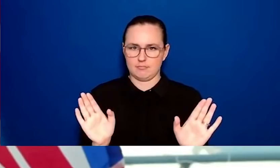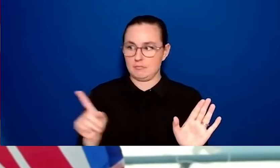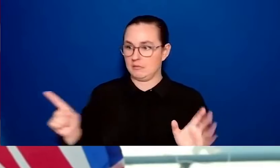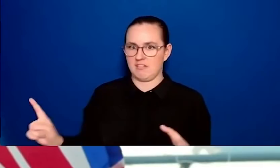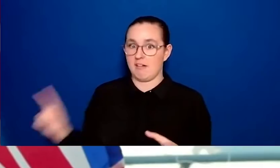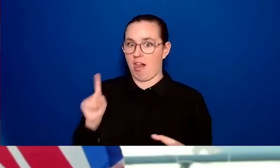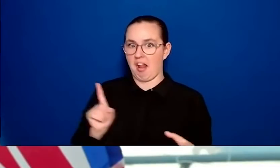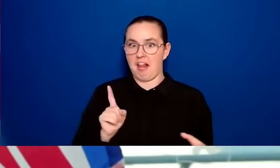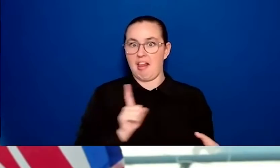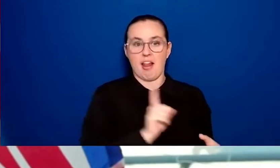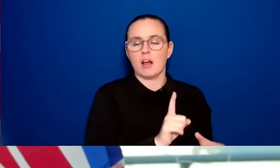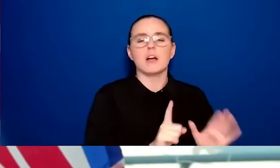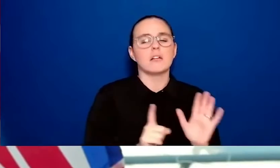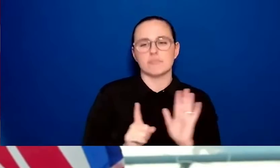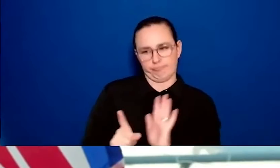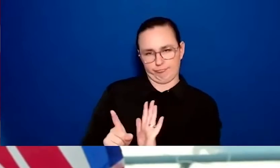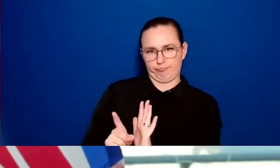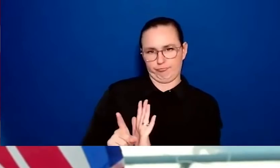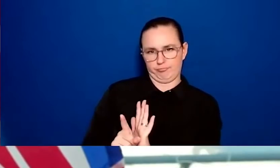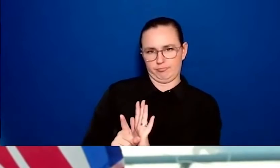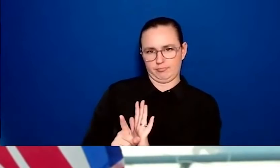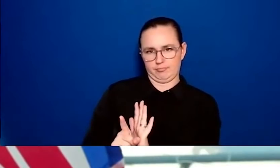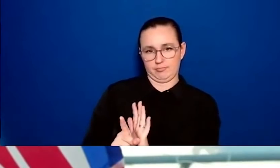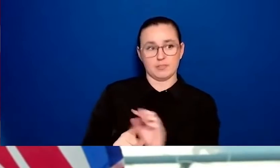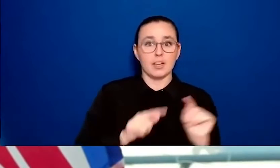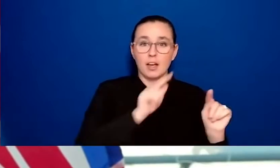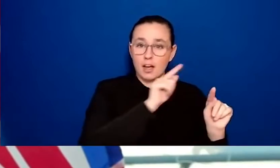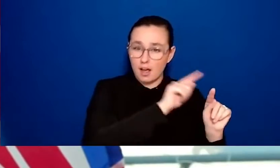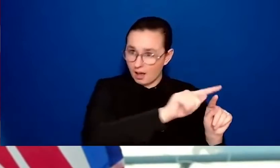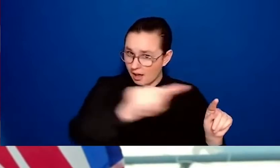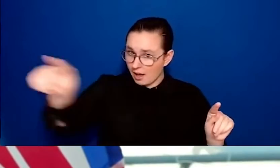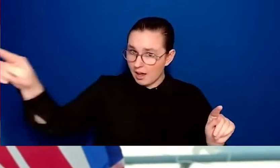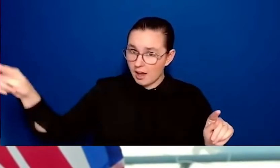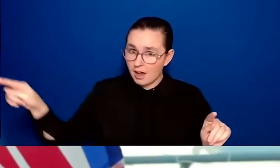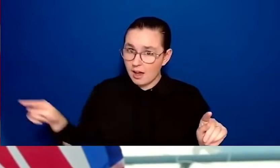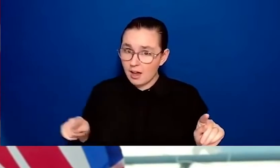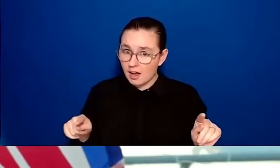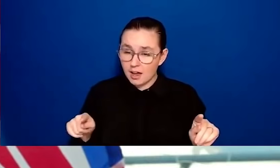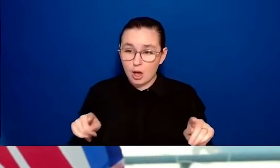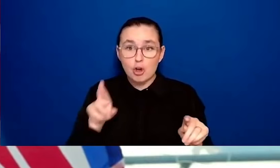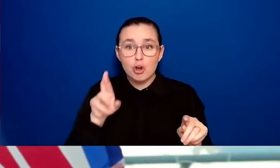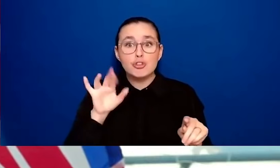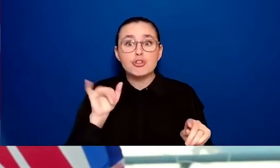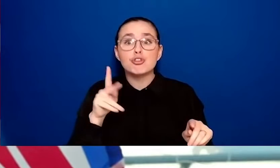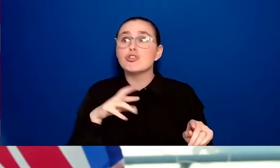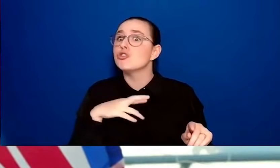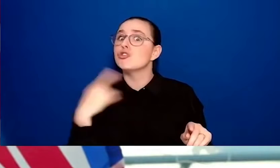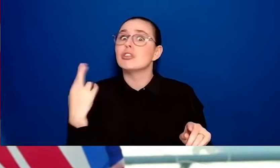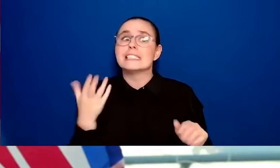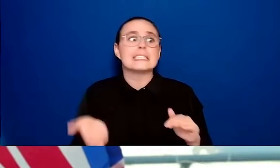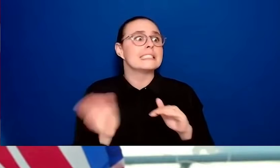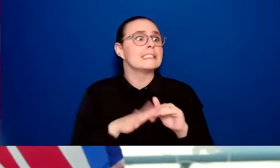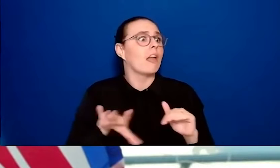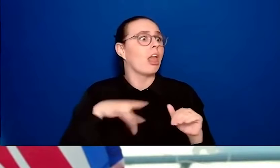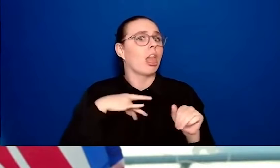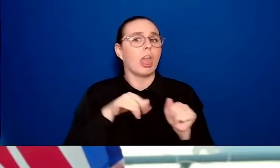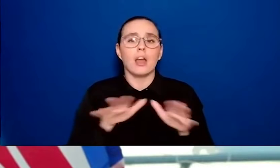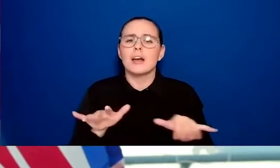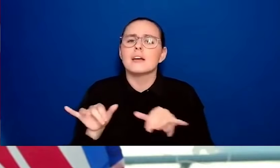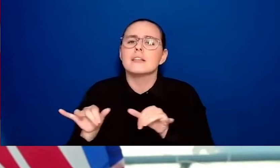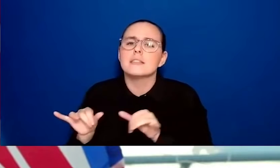because the risks are similar in many settings across the healthcare spectrum. So it is something that we've